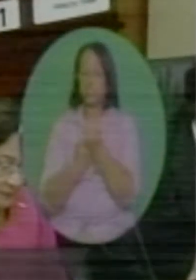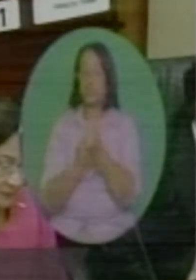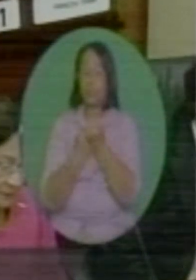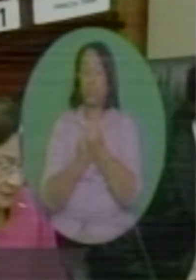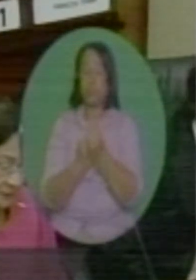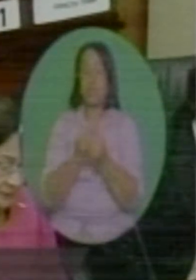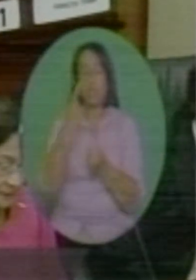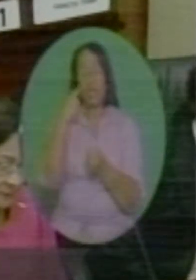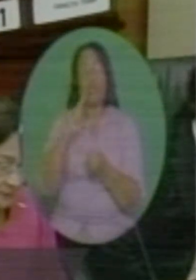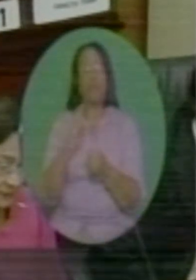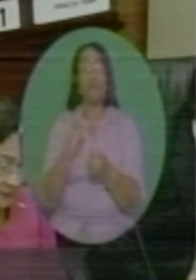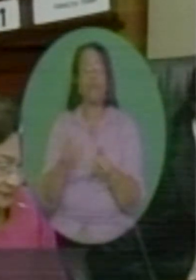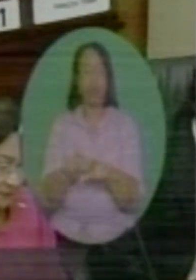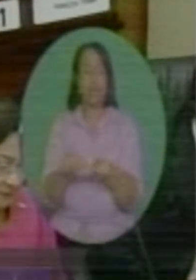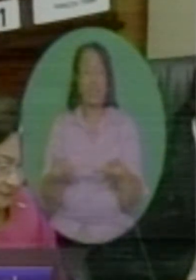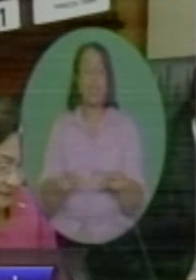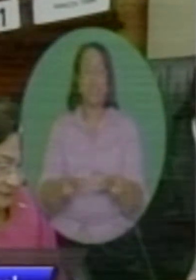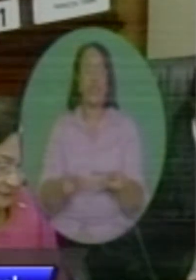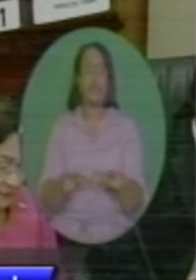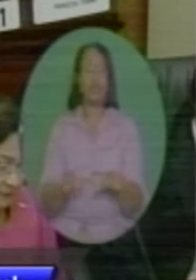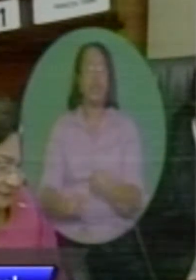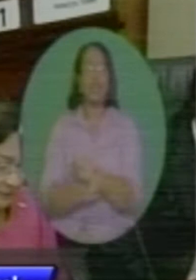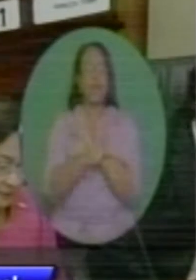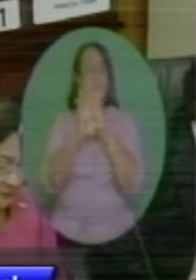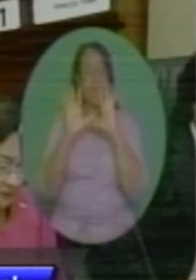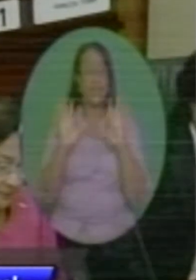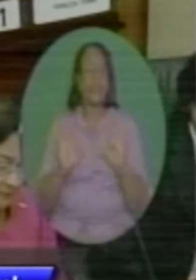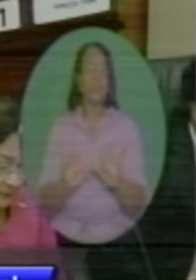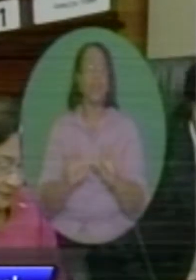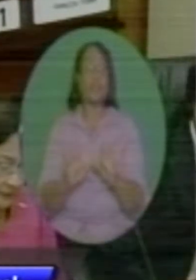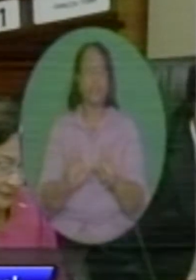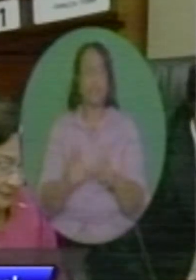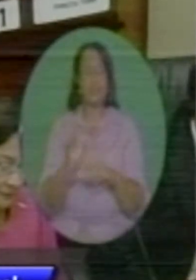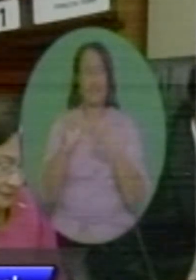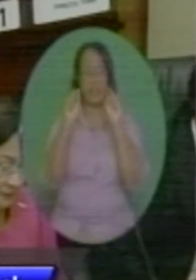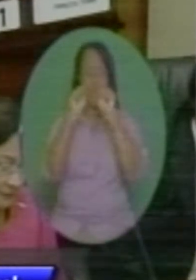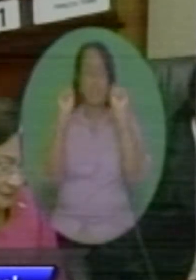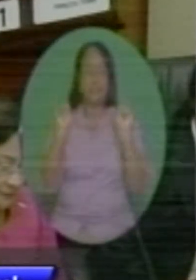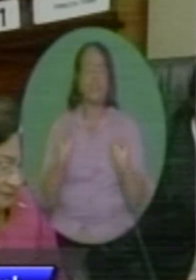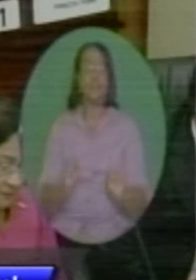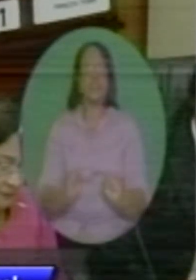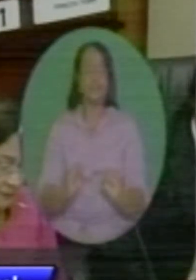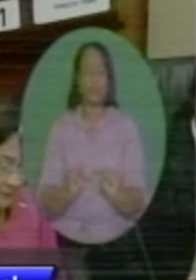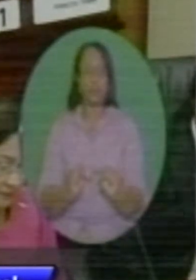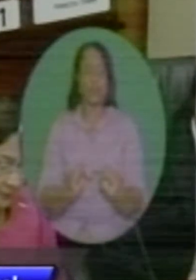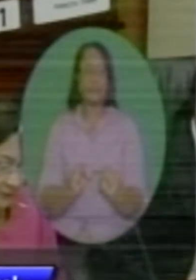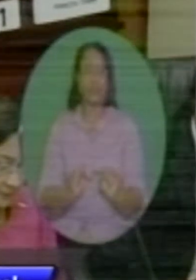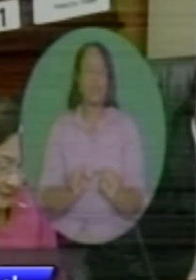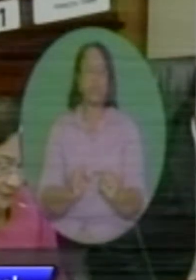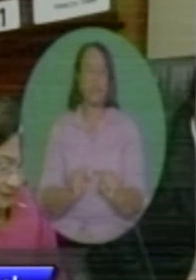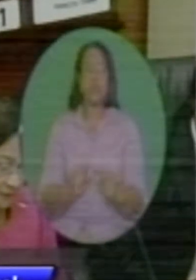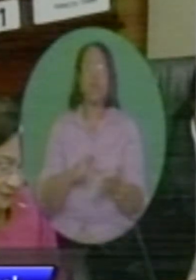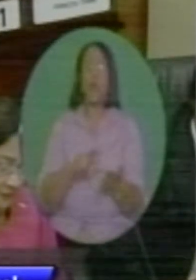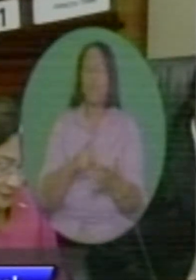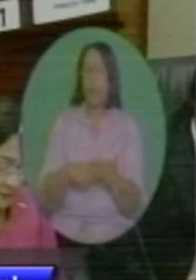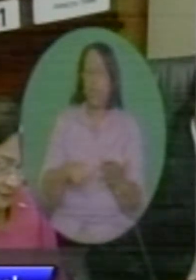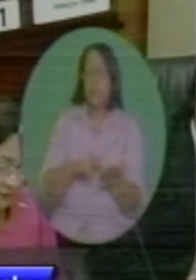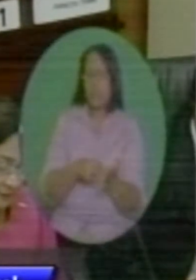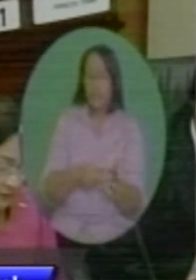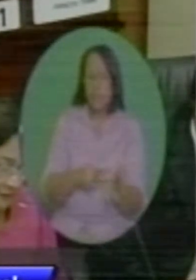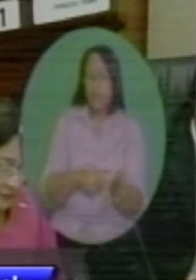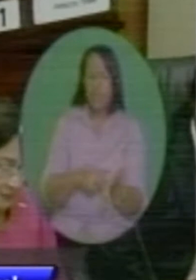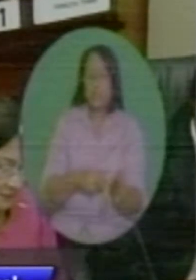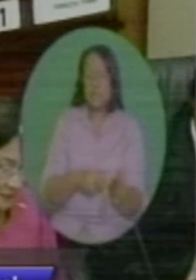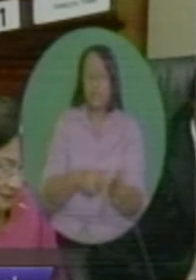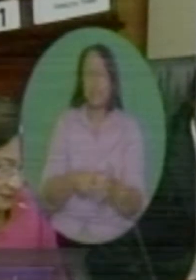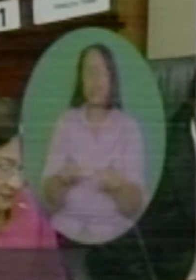proper valuation of properties within a transparent framework. This will require the property rules being brought up to date. I